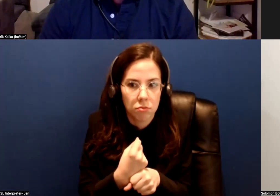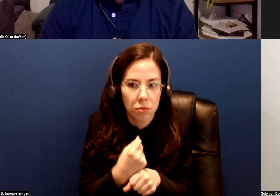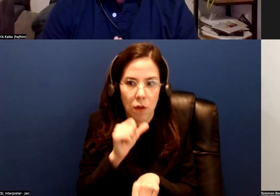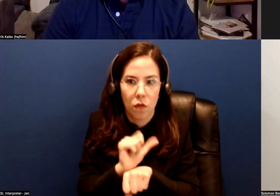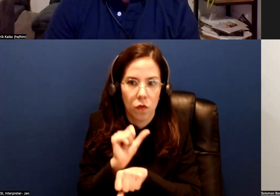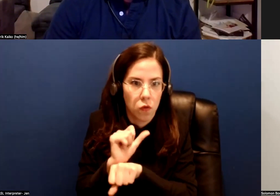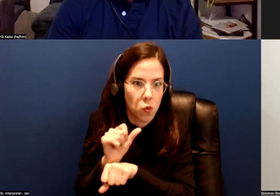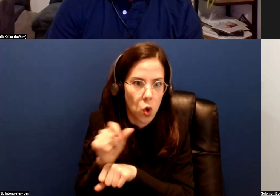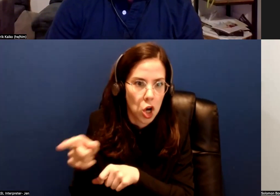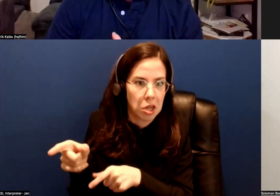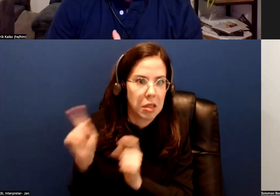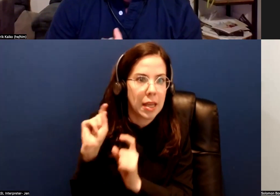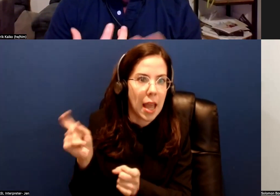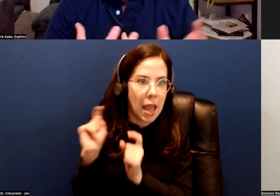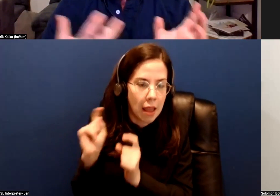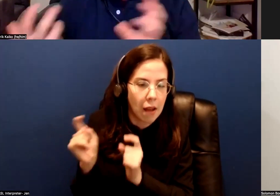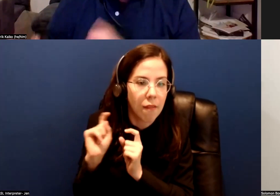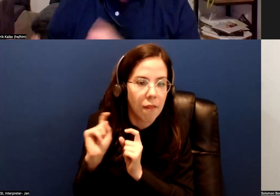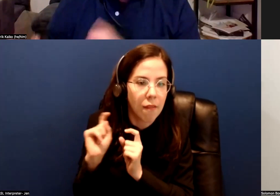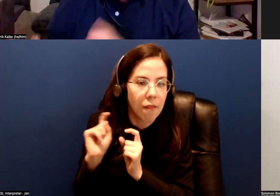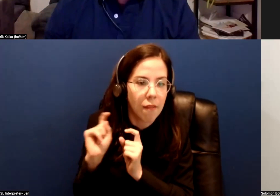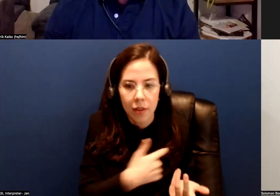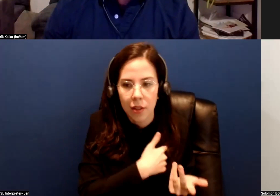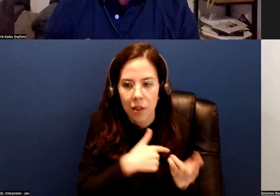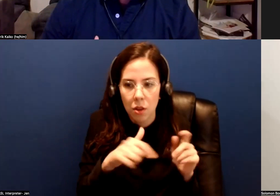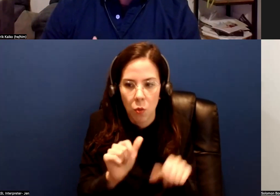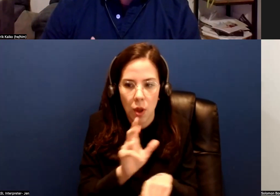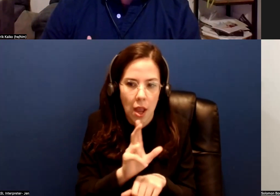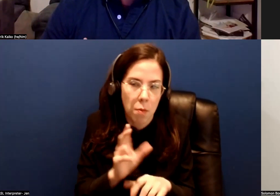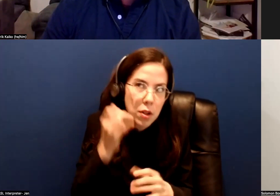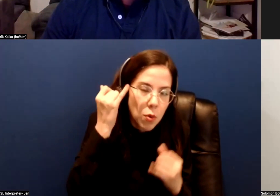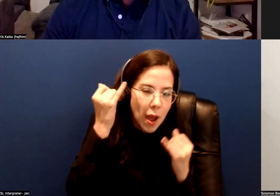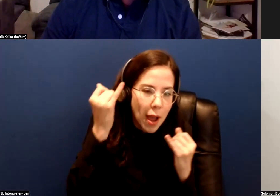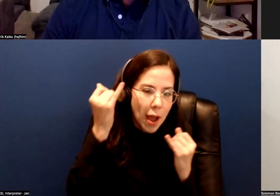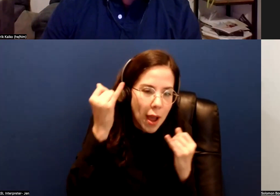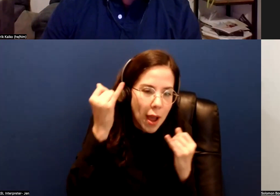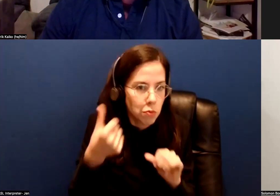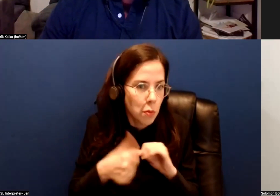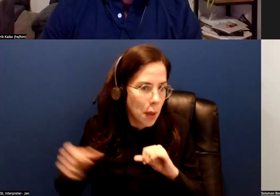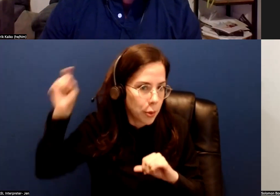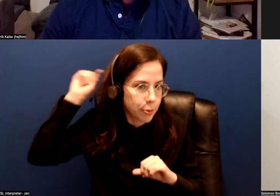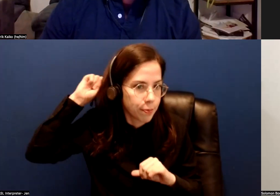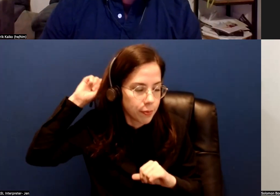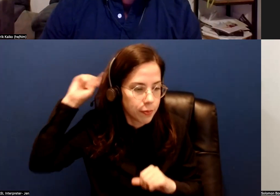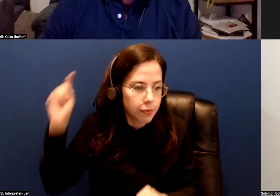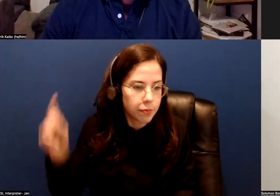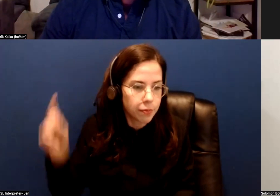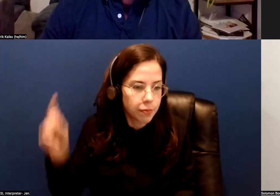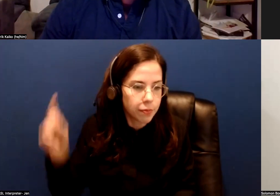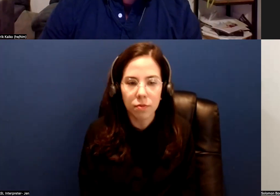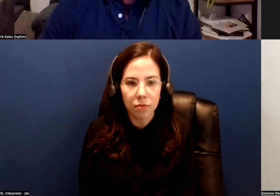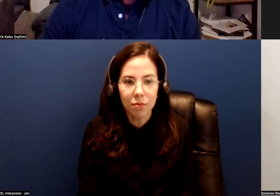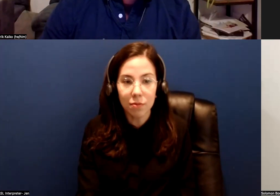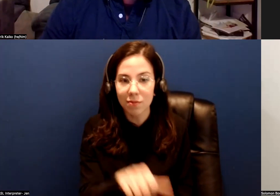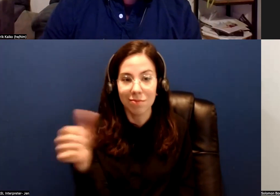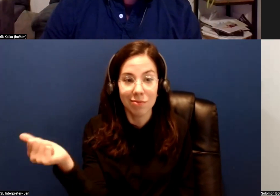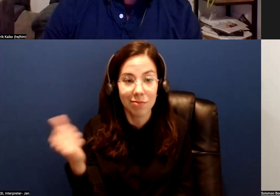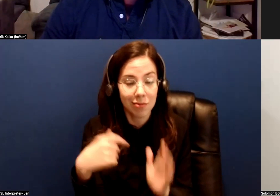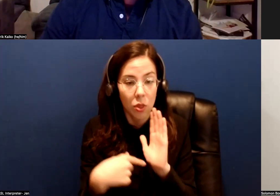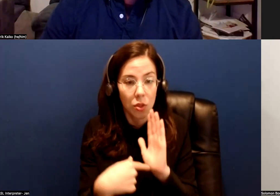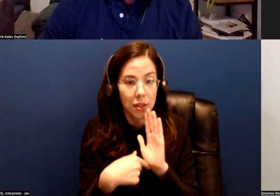from them and working with them that we could also take some ideas and things from. Another example I'll